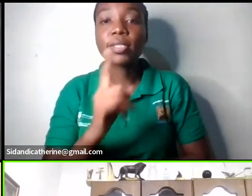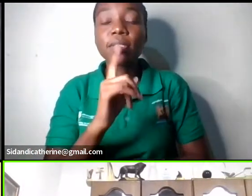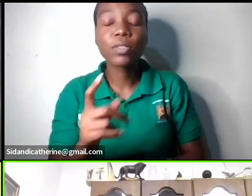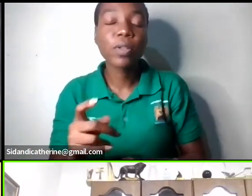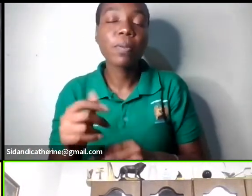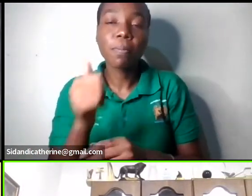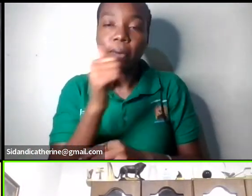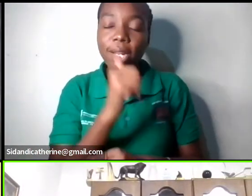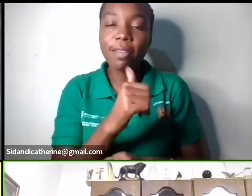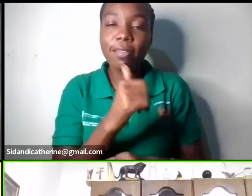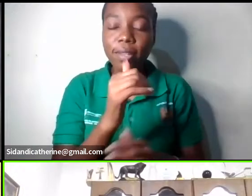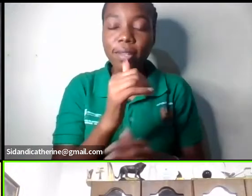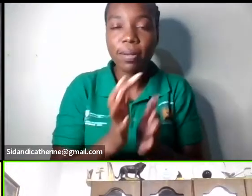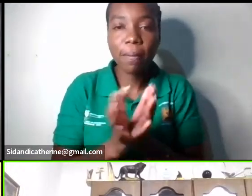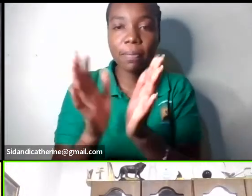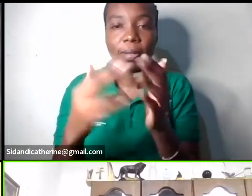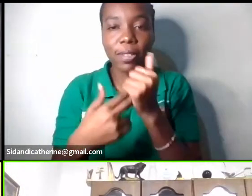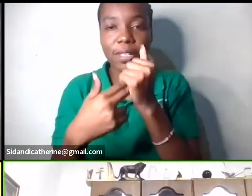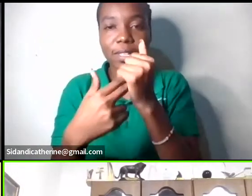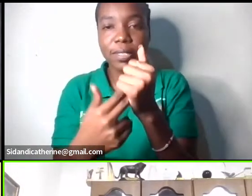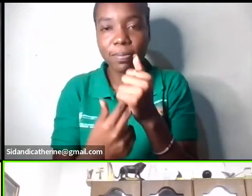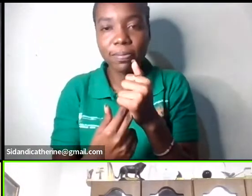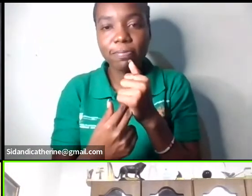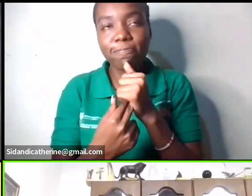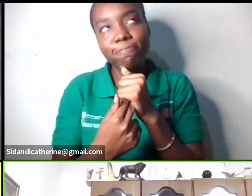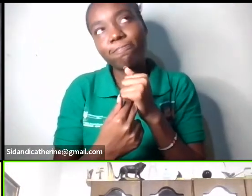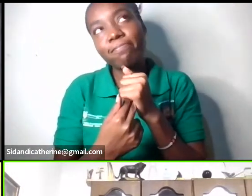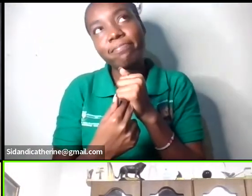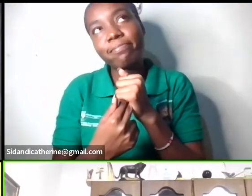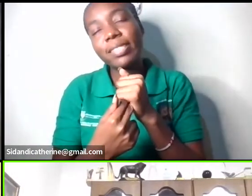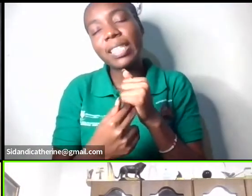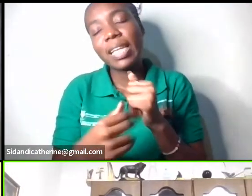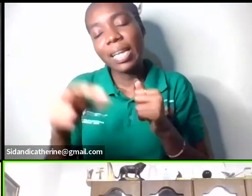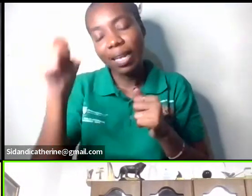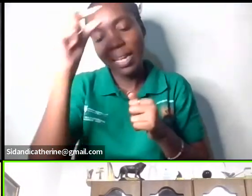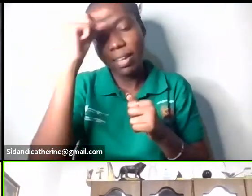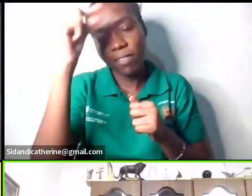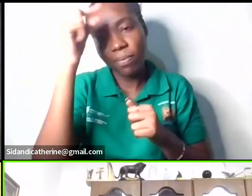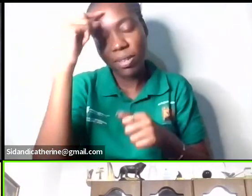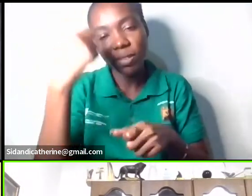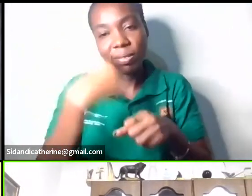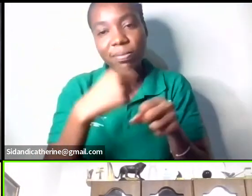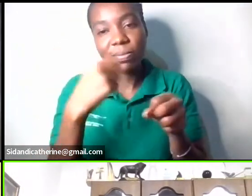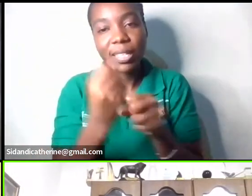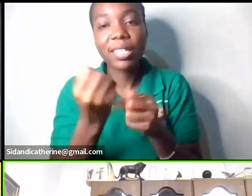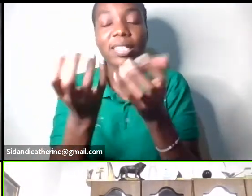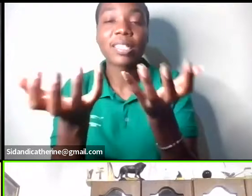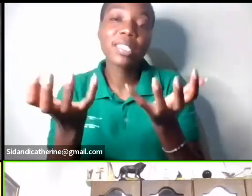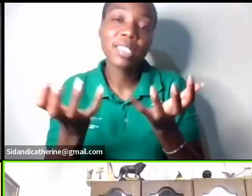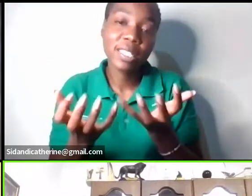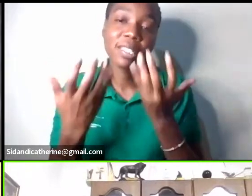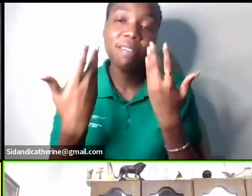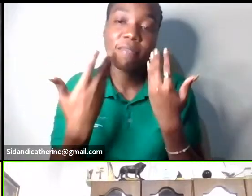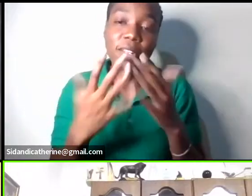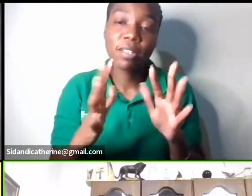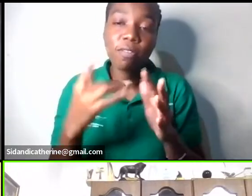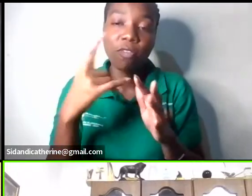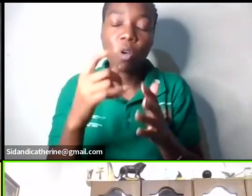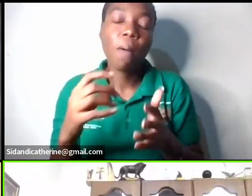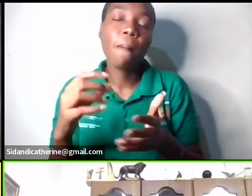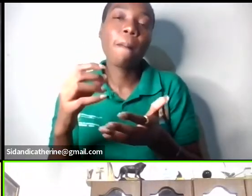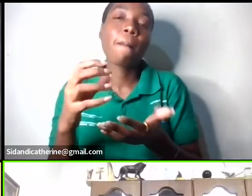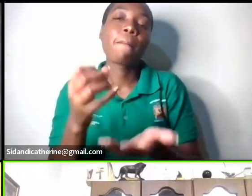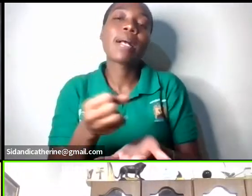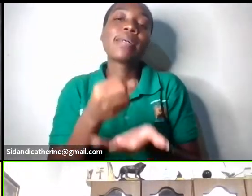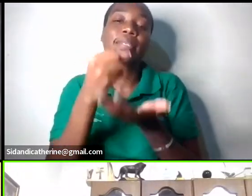the government has many needs of its budget and